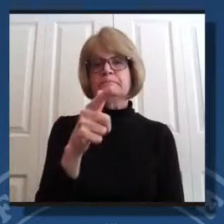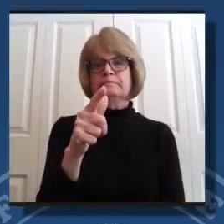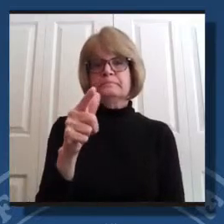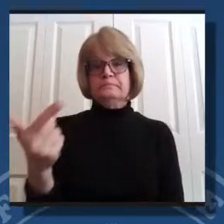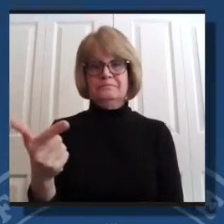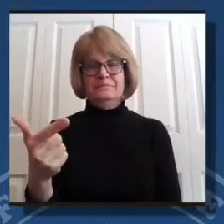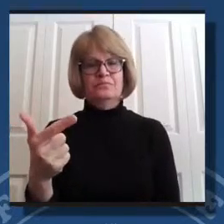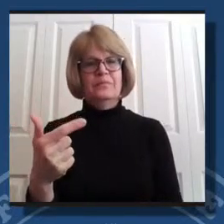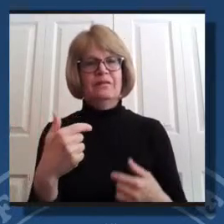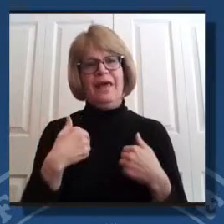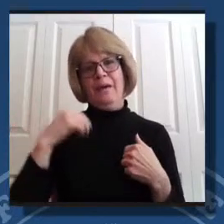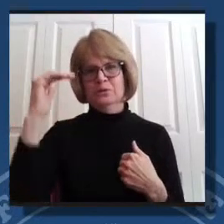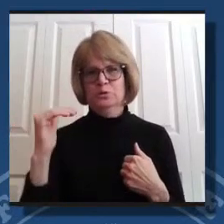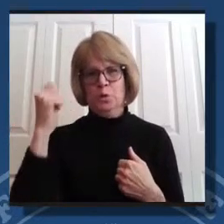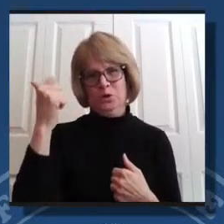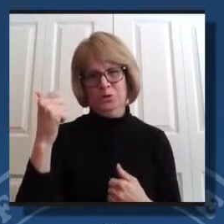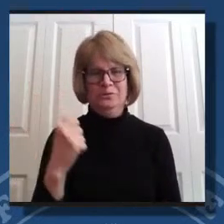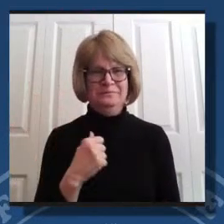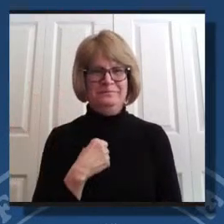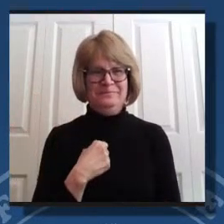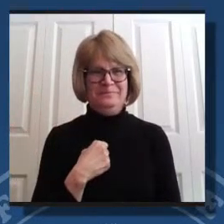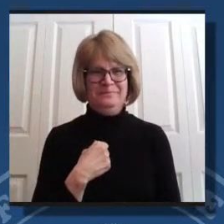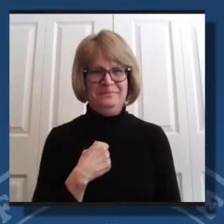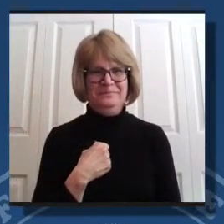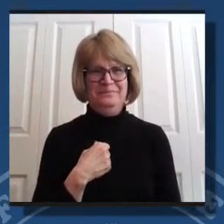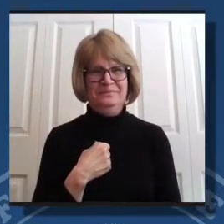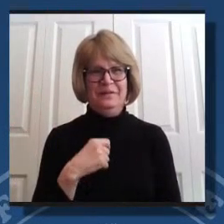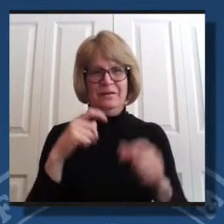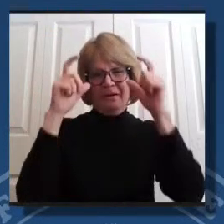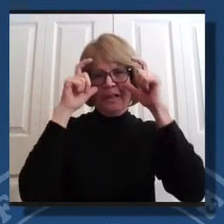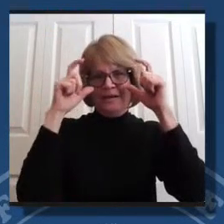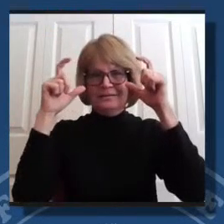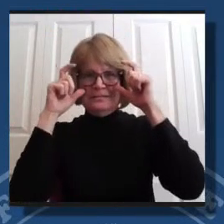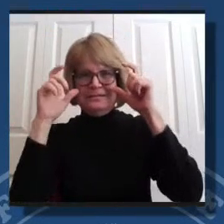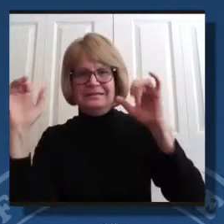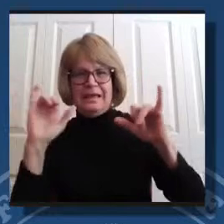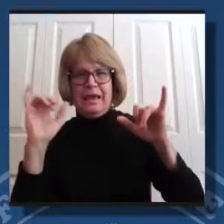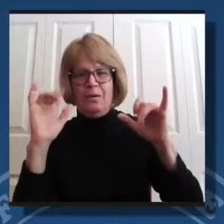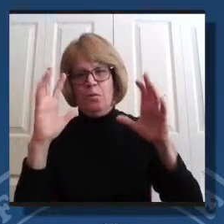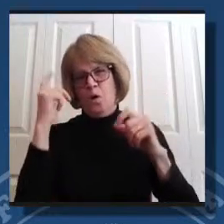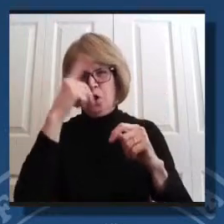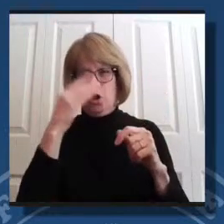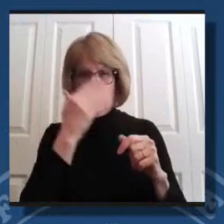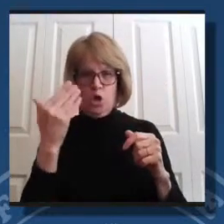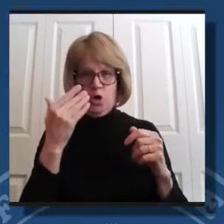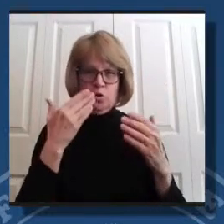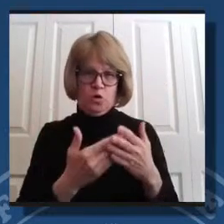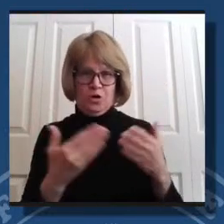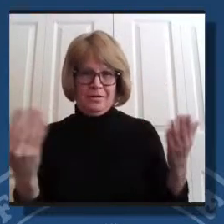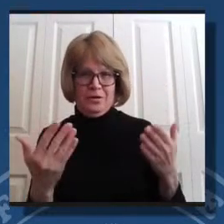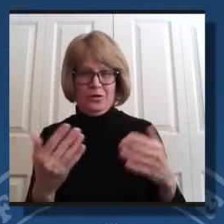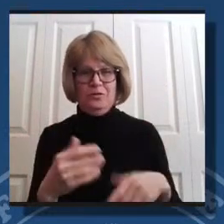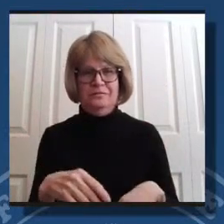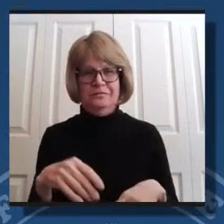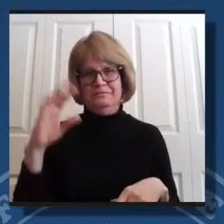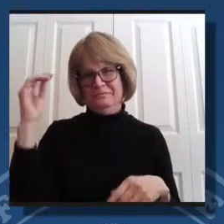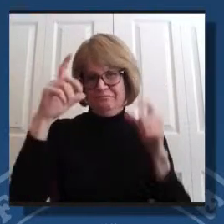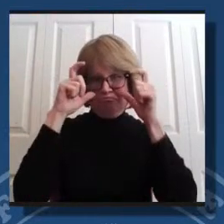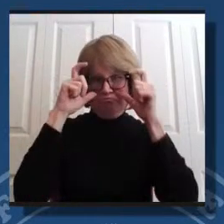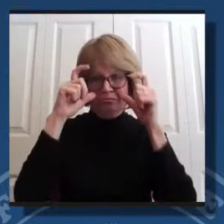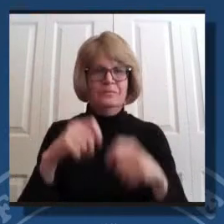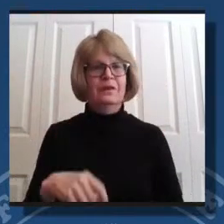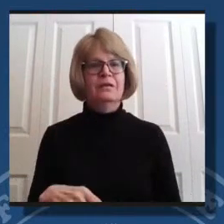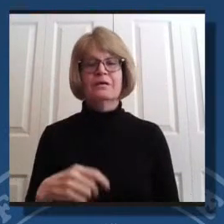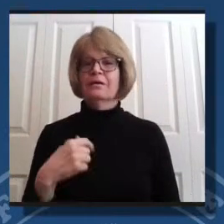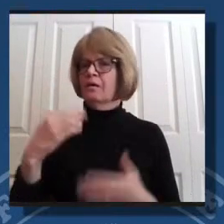I'm a little bit shorter. We wore glasses together because we wanted to look good while we were up here. First of all, I want to thank Governor